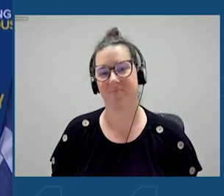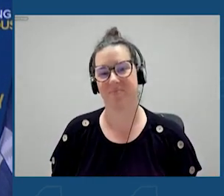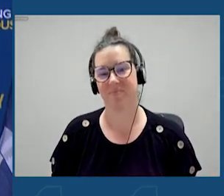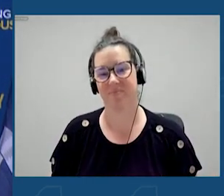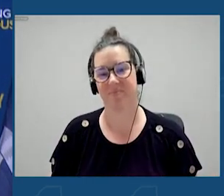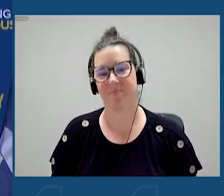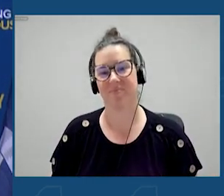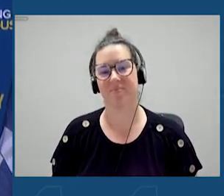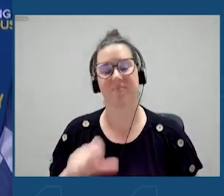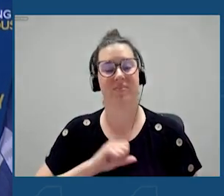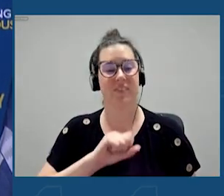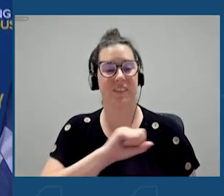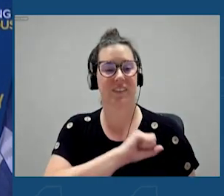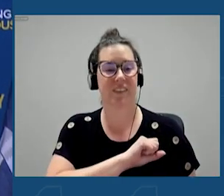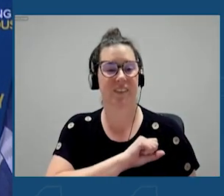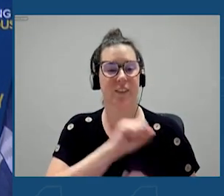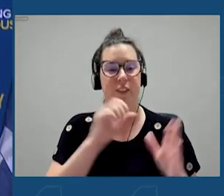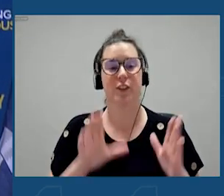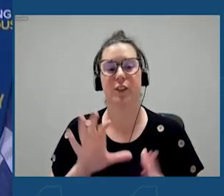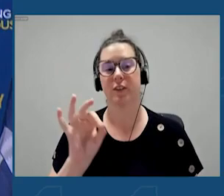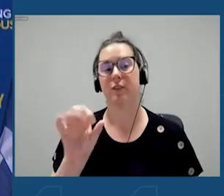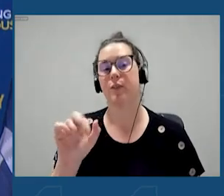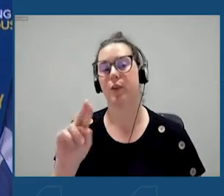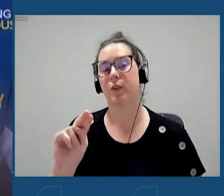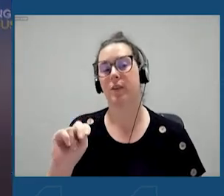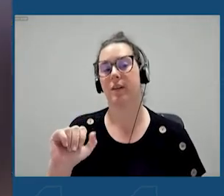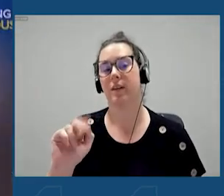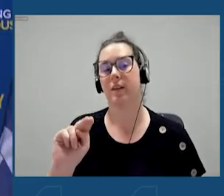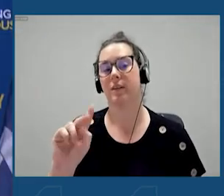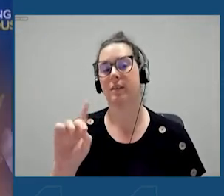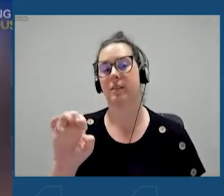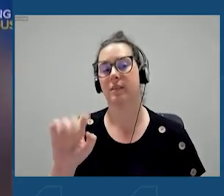Senator Fernandez has joined us. Senator Fernandez has joined us here.